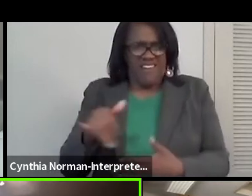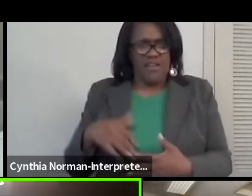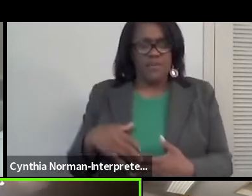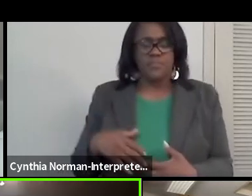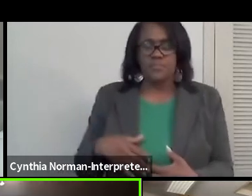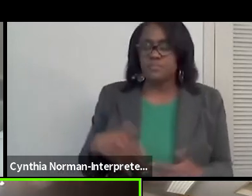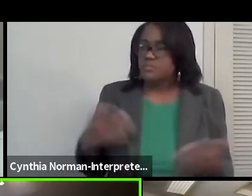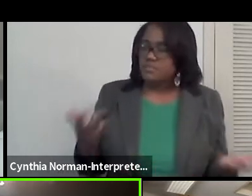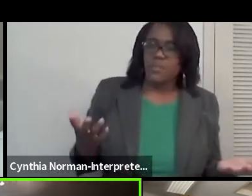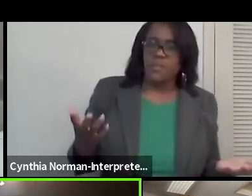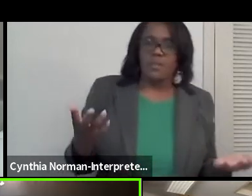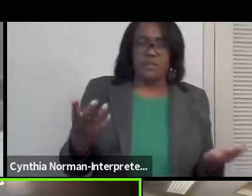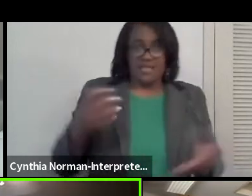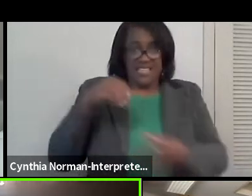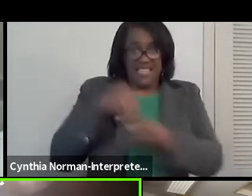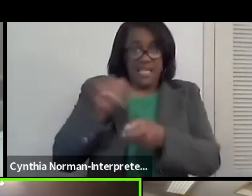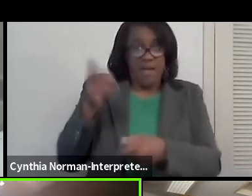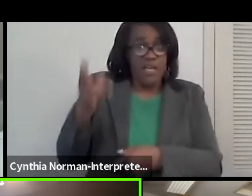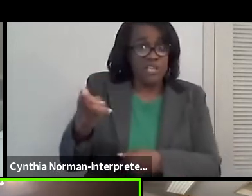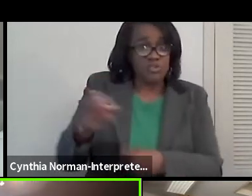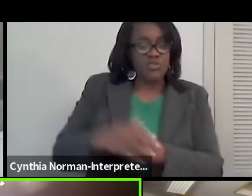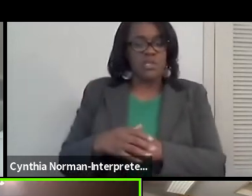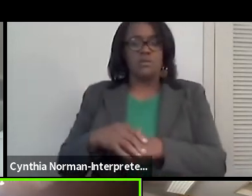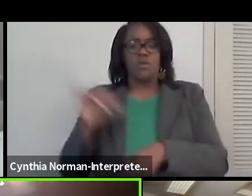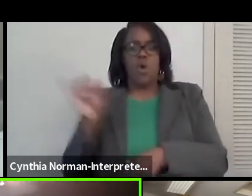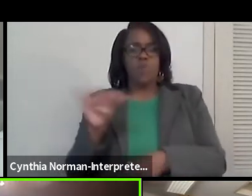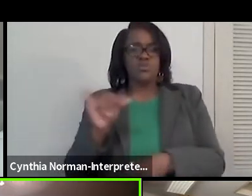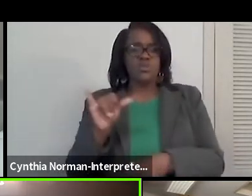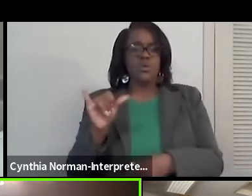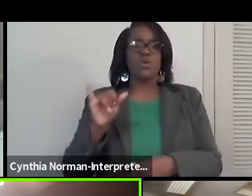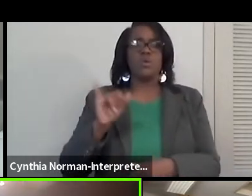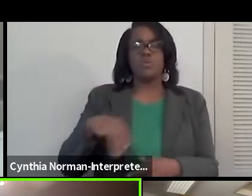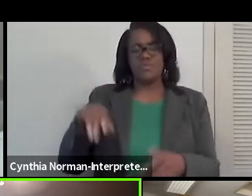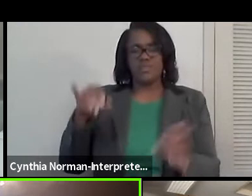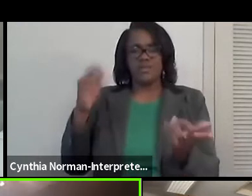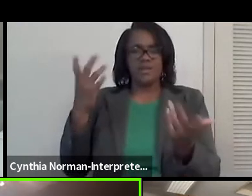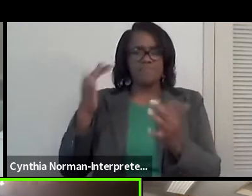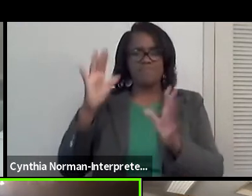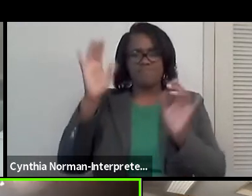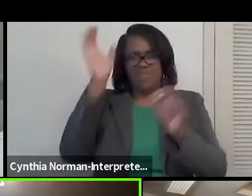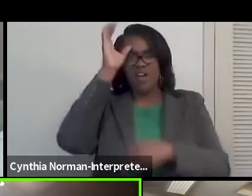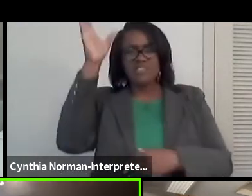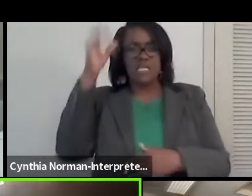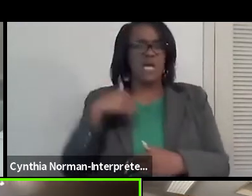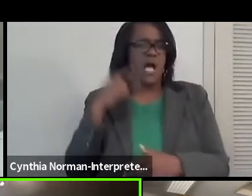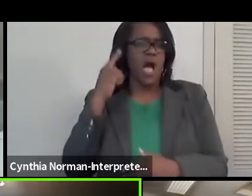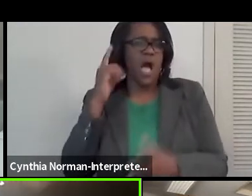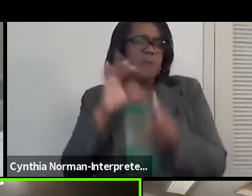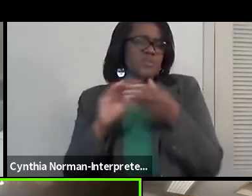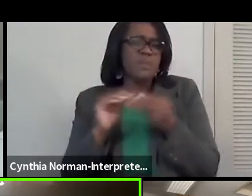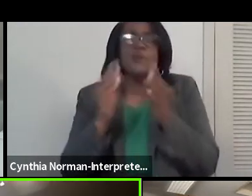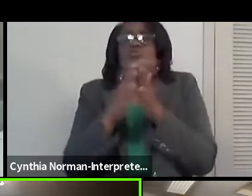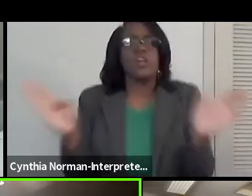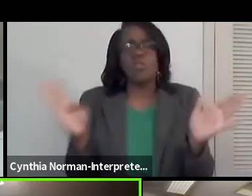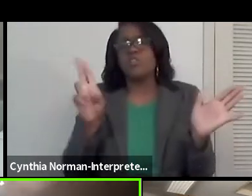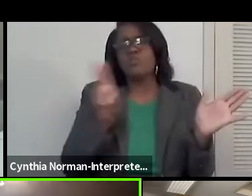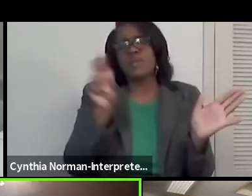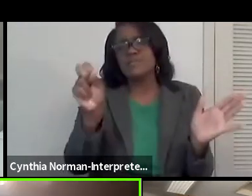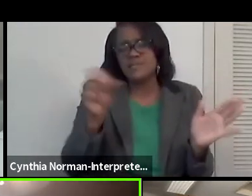know, in that history also lies our ideology, and I'm talking generally in the US, it also lies